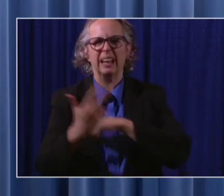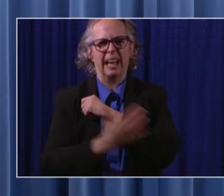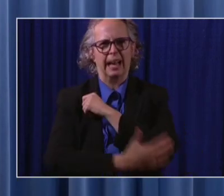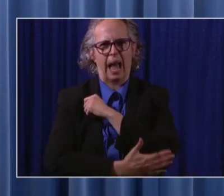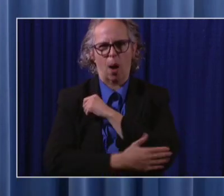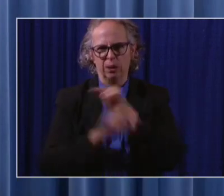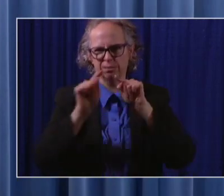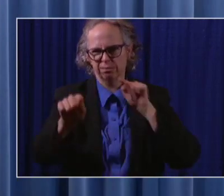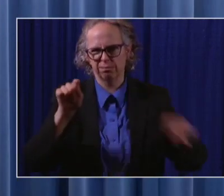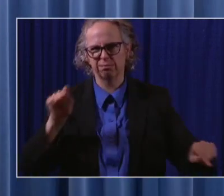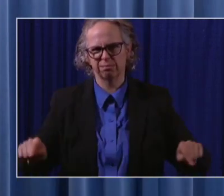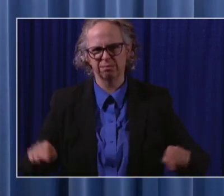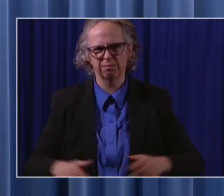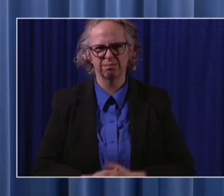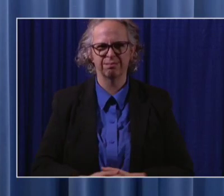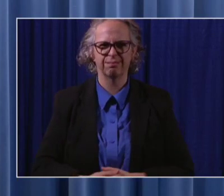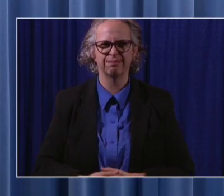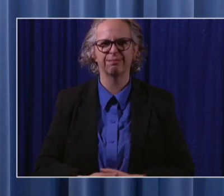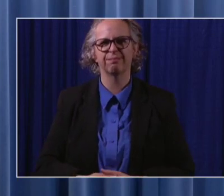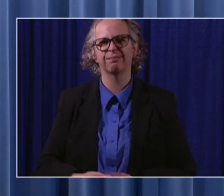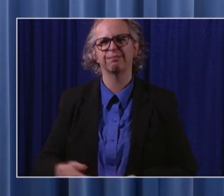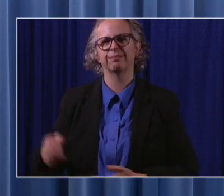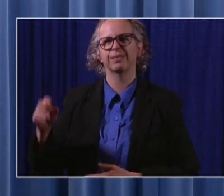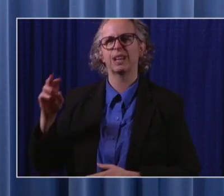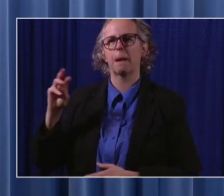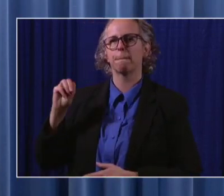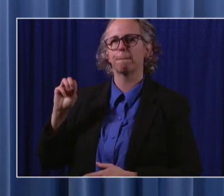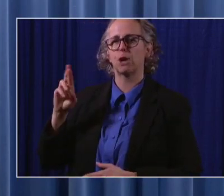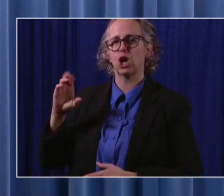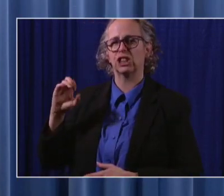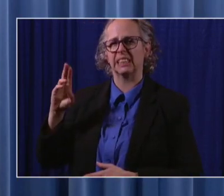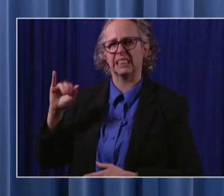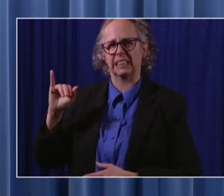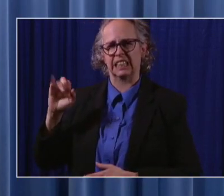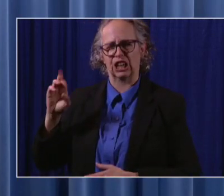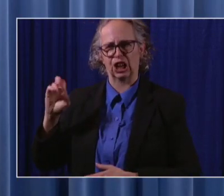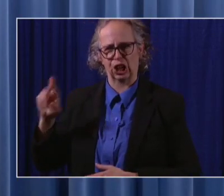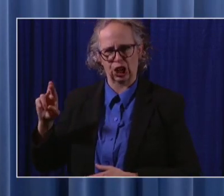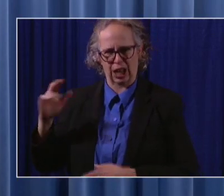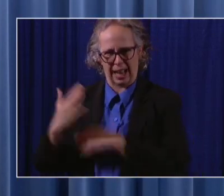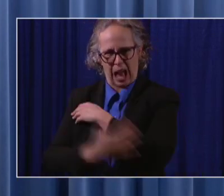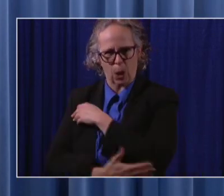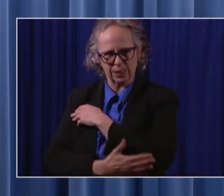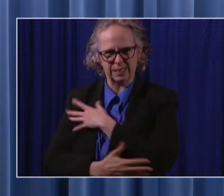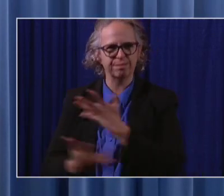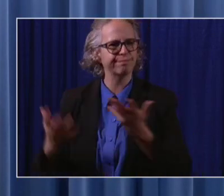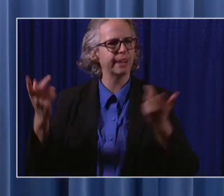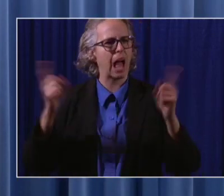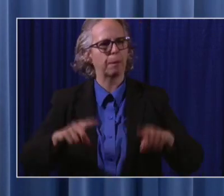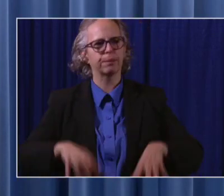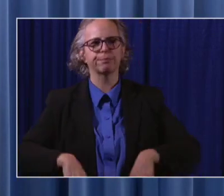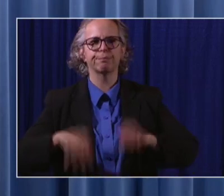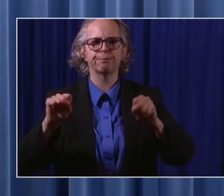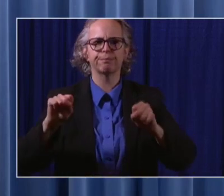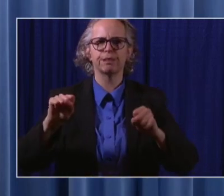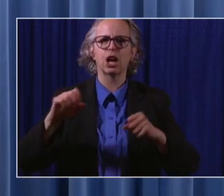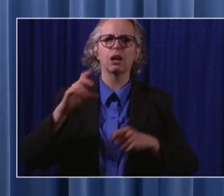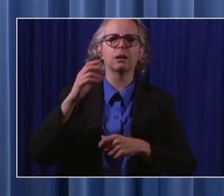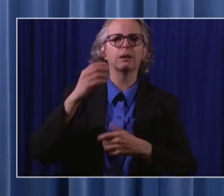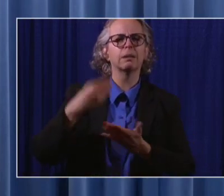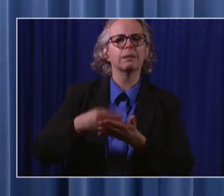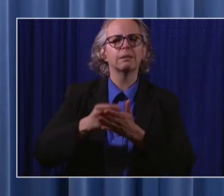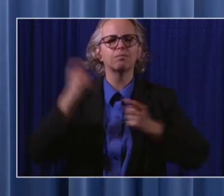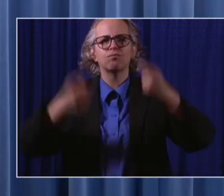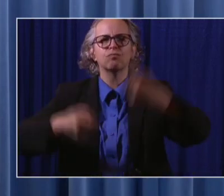funeral, and then a charitable benefit was held where people attended from multiple counties. There are now 51 people confirmed